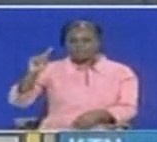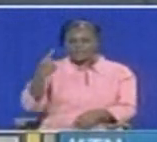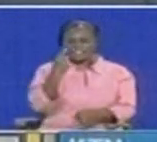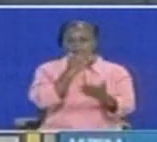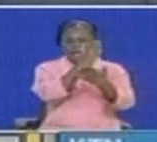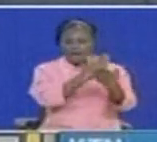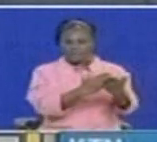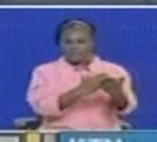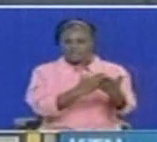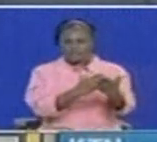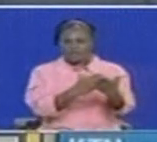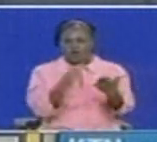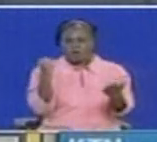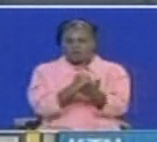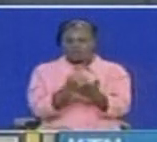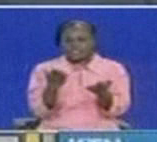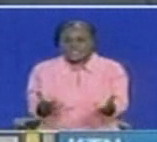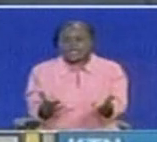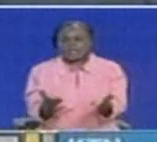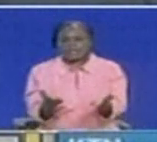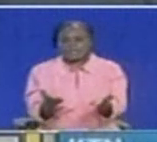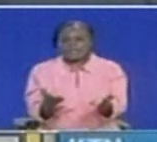half of this year,